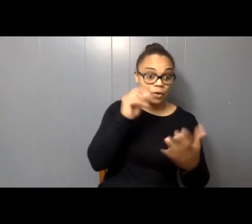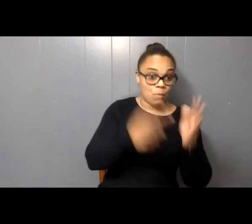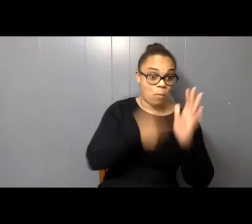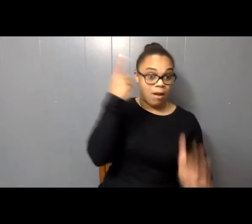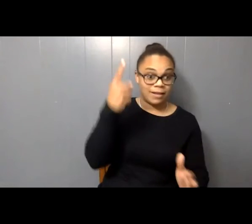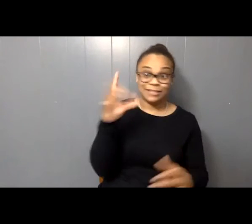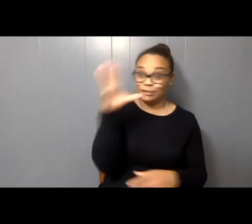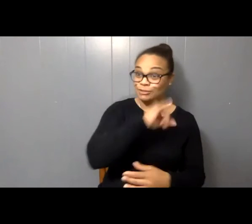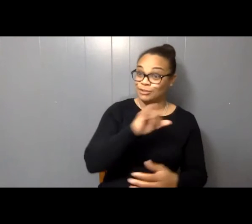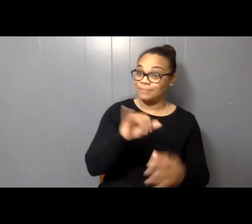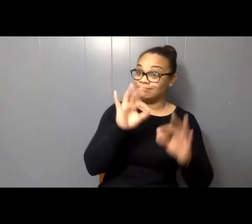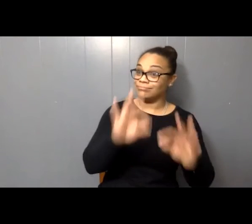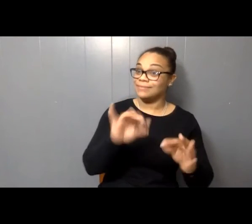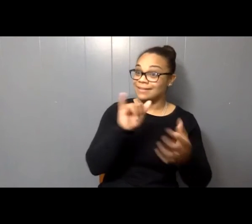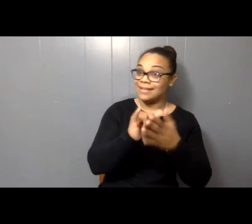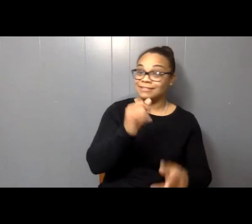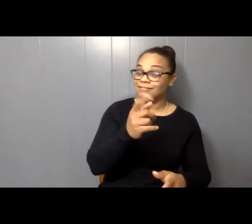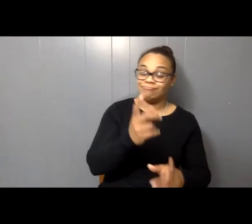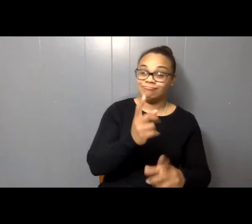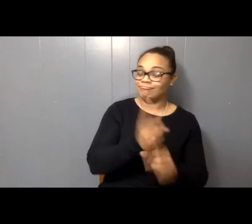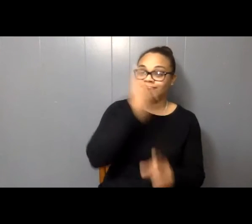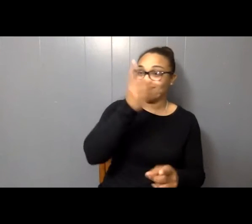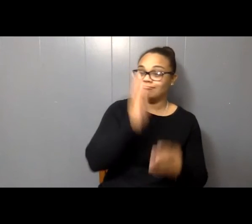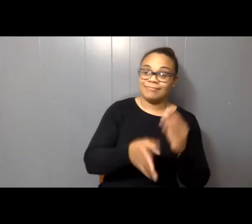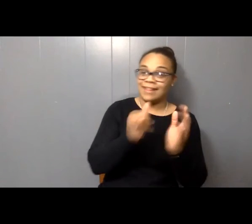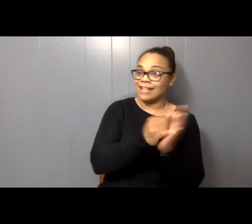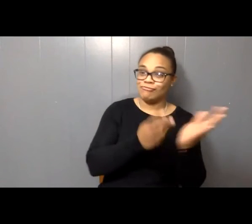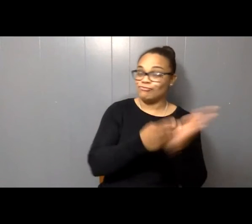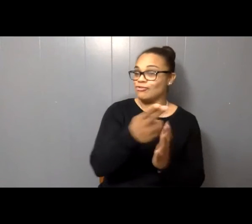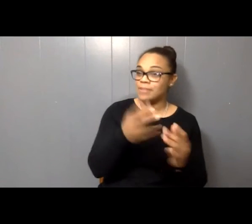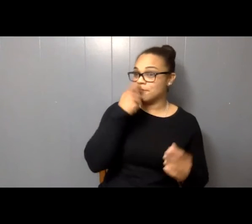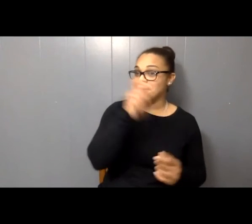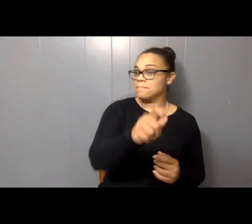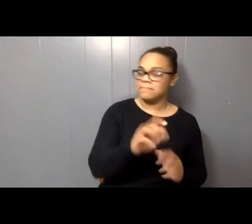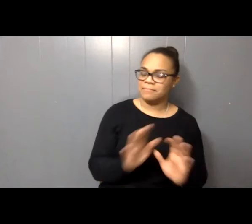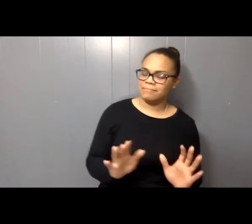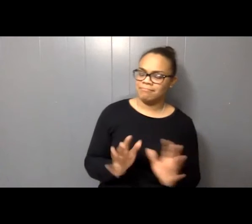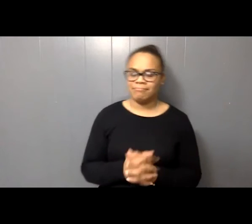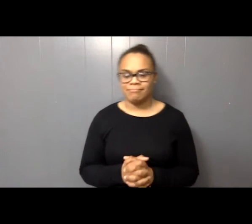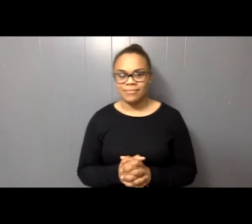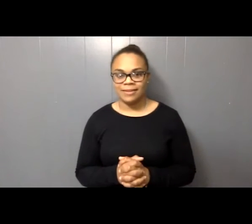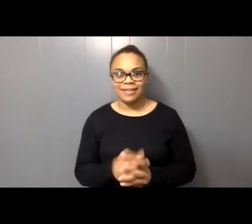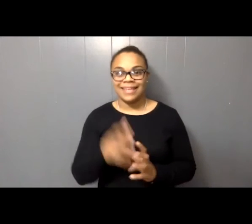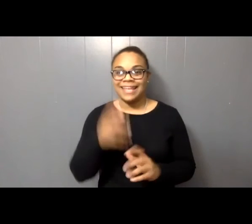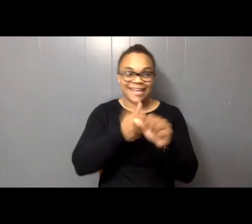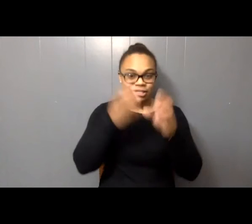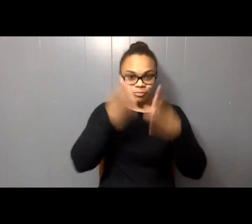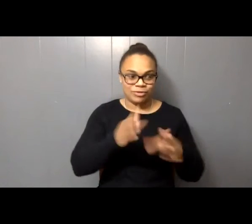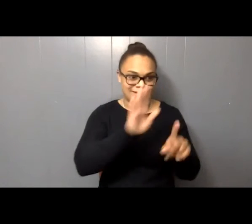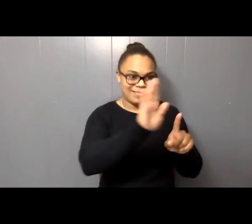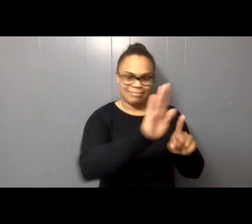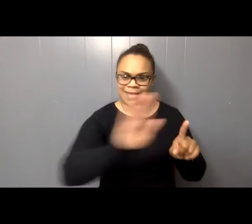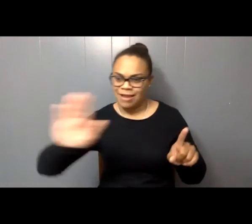that's just the truth and like end all be all truth. Our everyone's truths are constantly changing, and I think it's